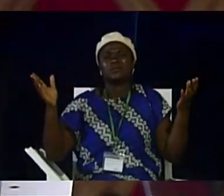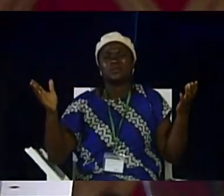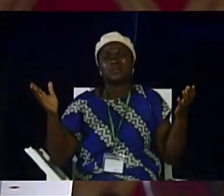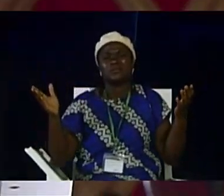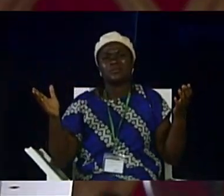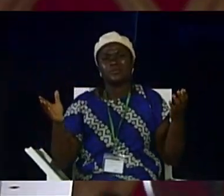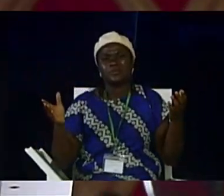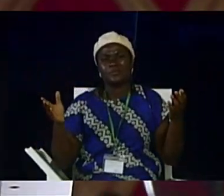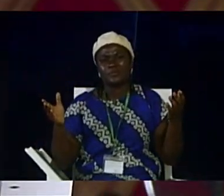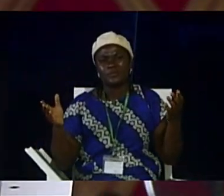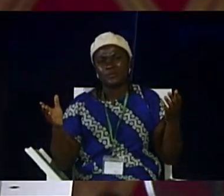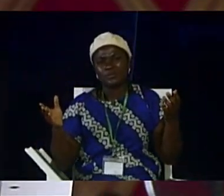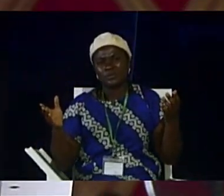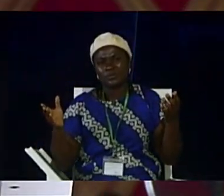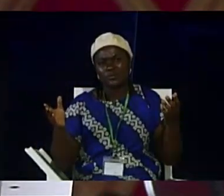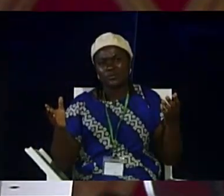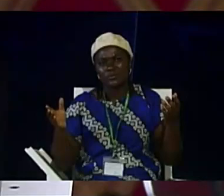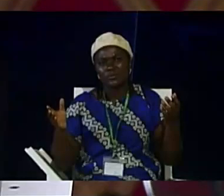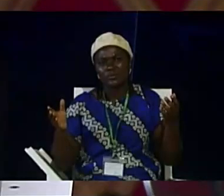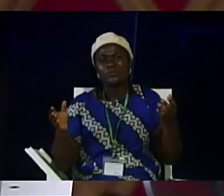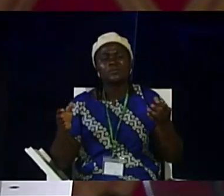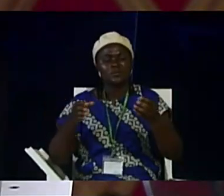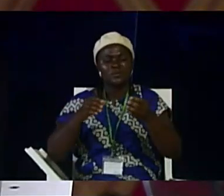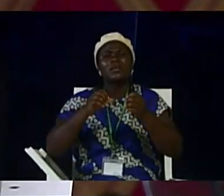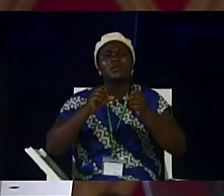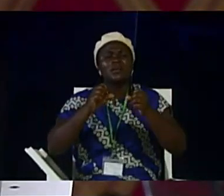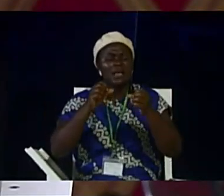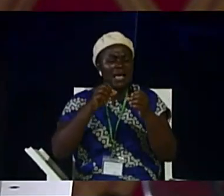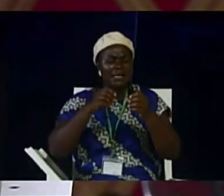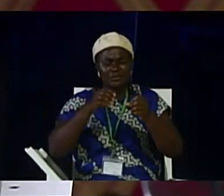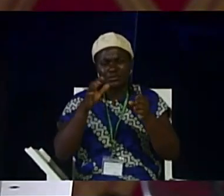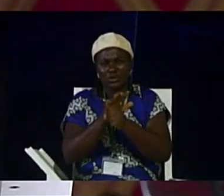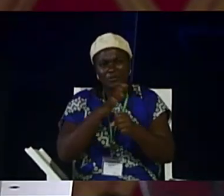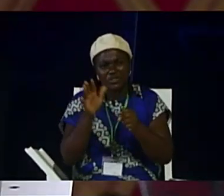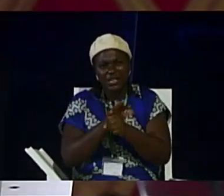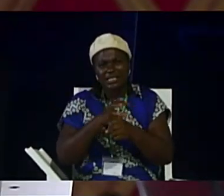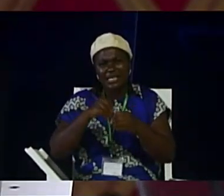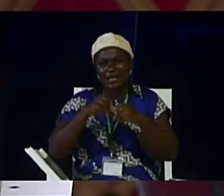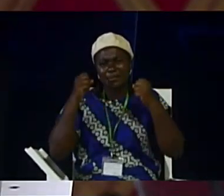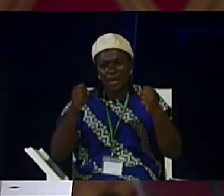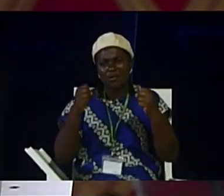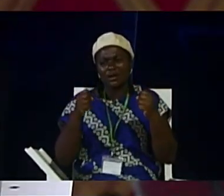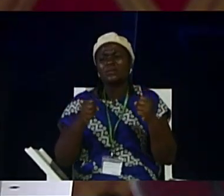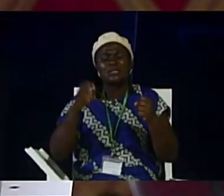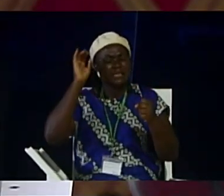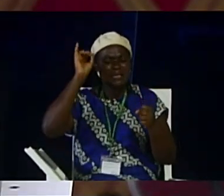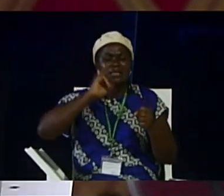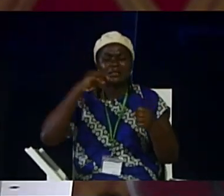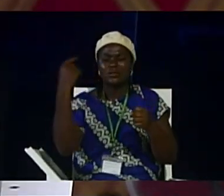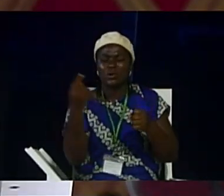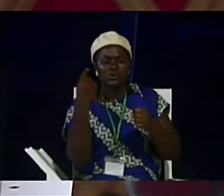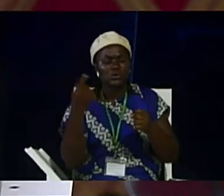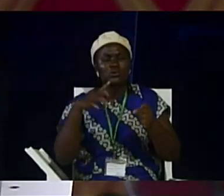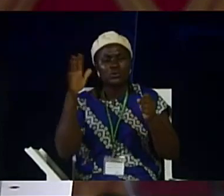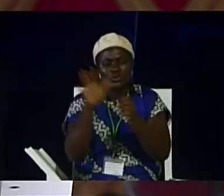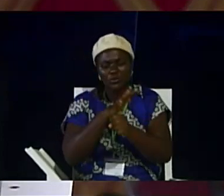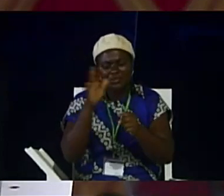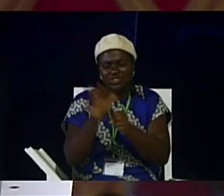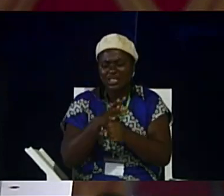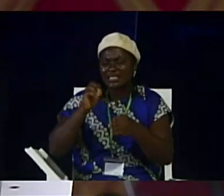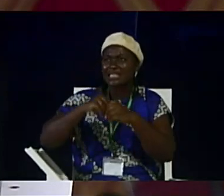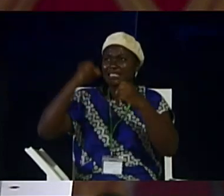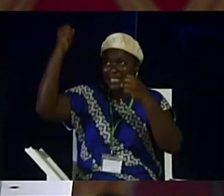Not only is he sufficient in power, but he is sufficient in grace. He's more